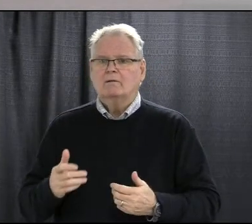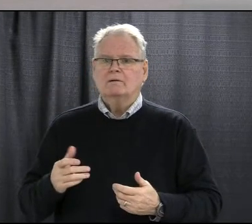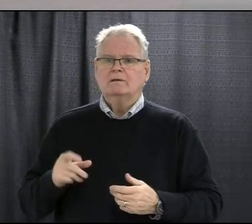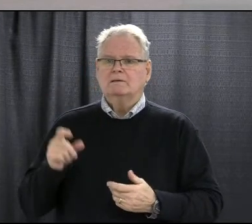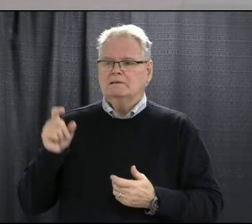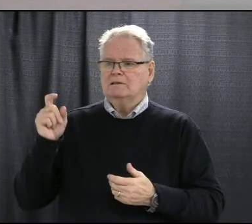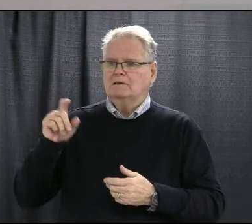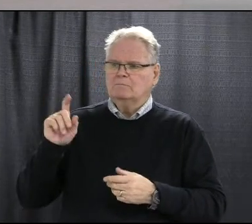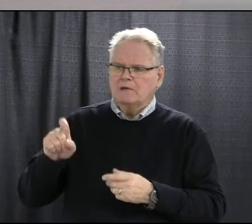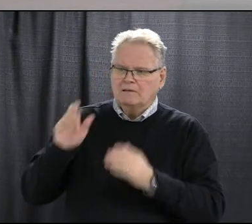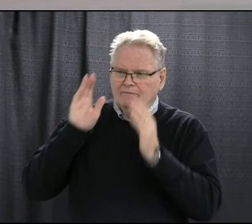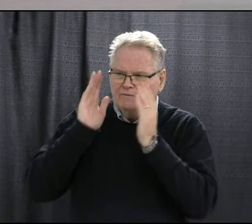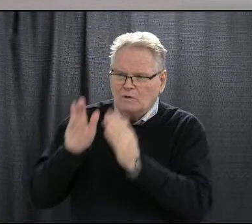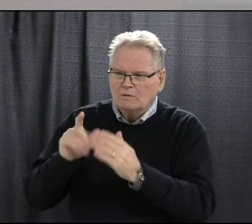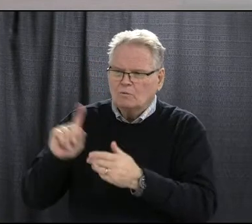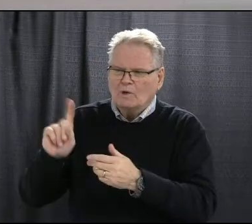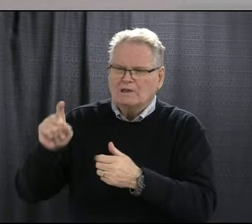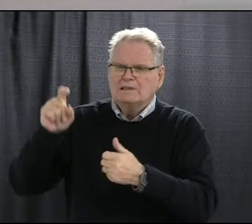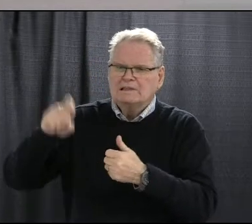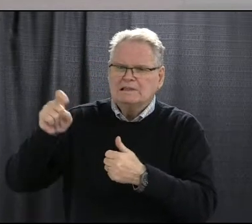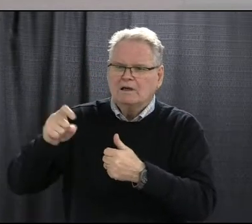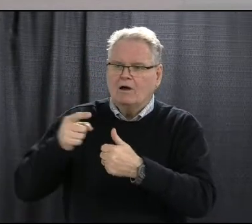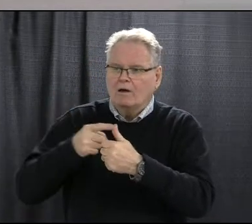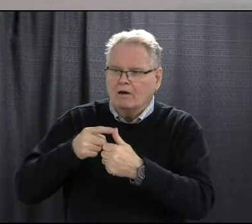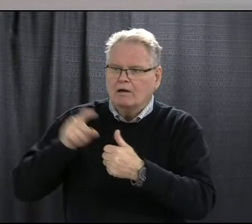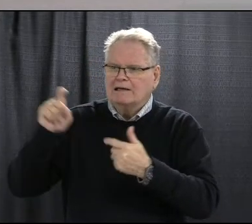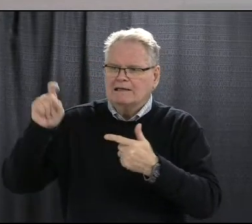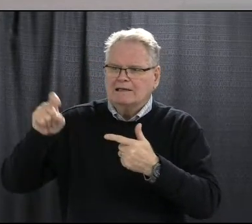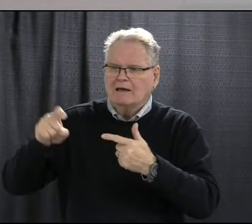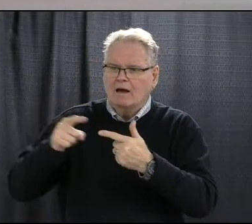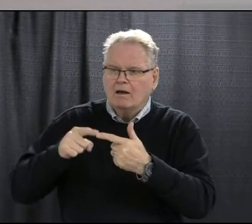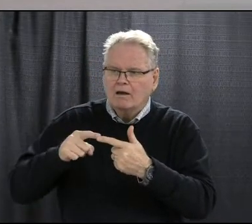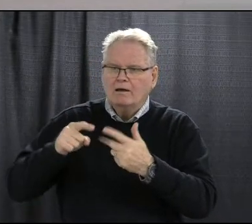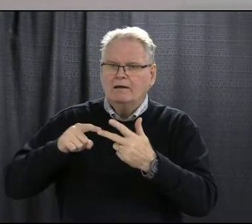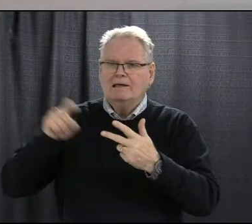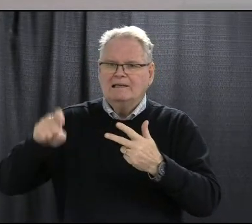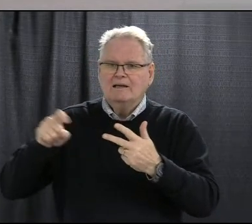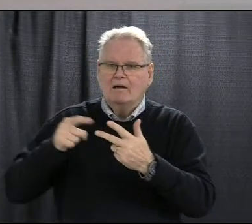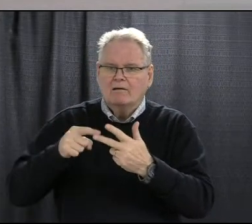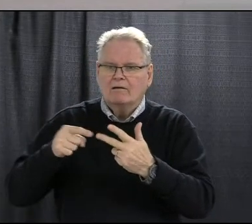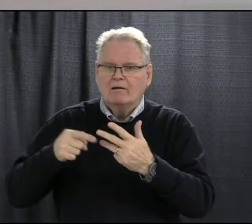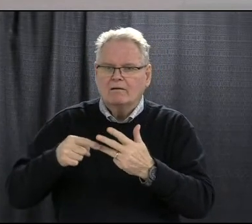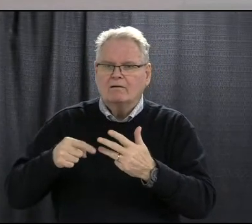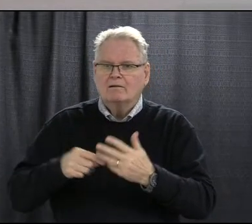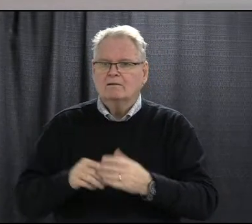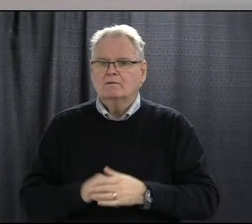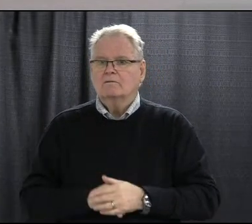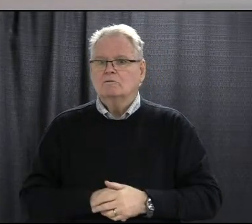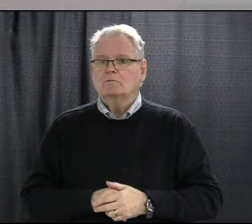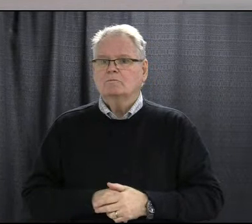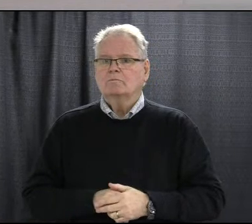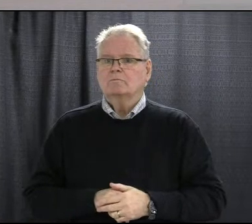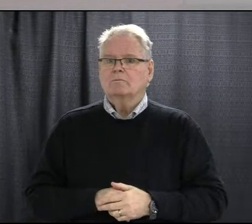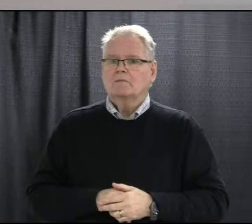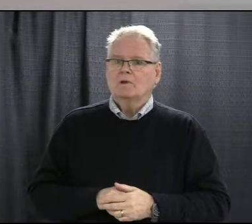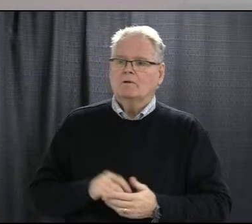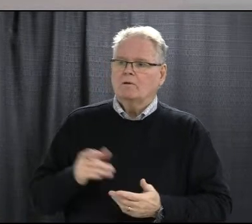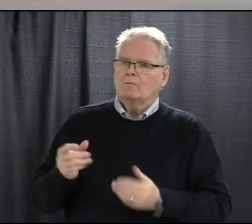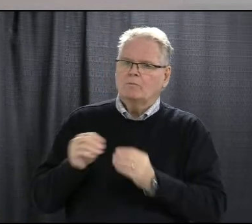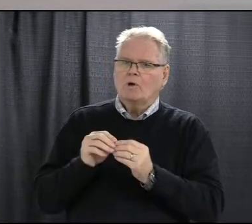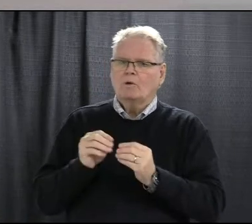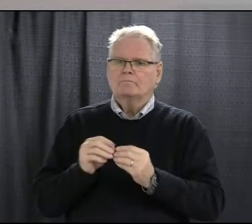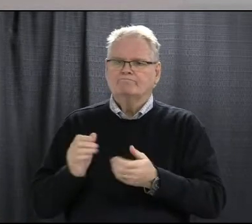not actually really doctors. They're much more around allied health professionals and how the community responds. So our capacity